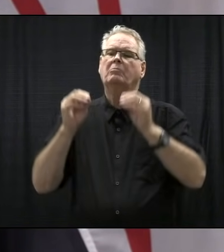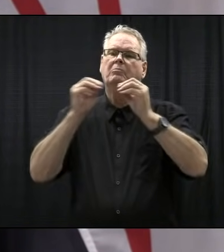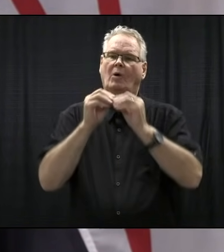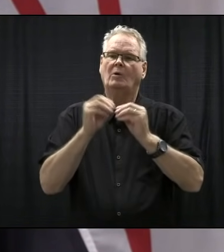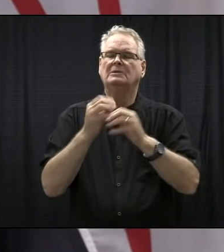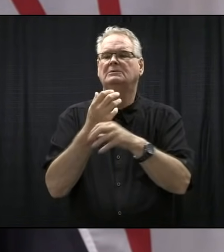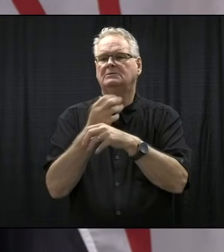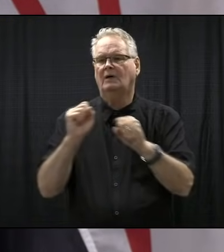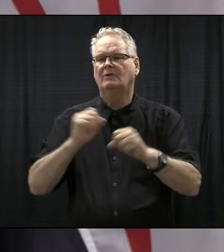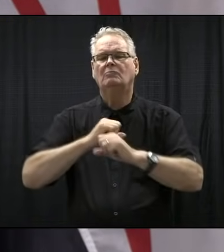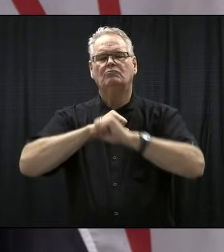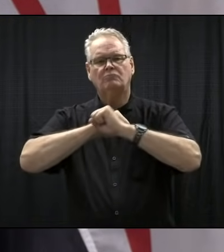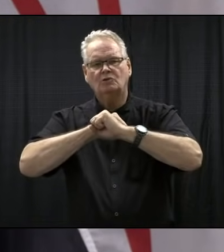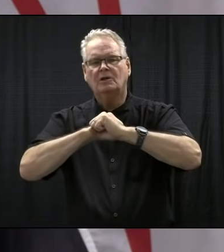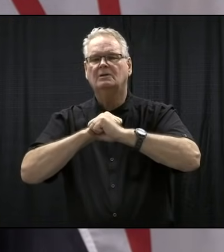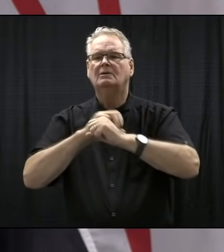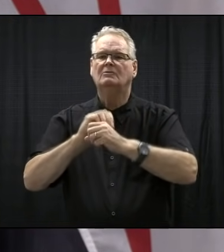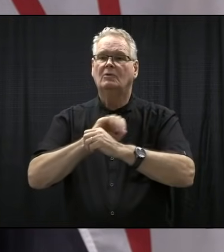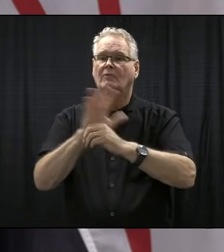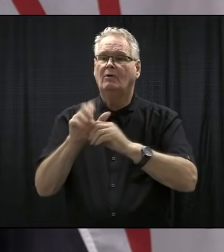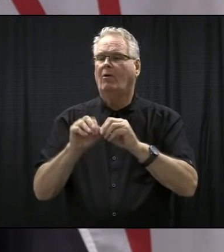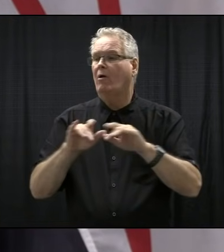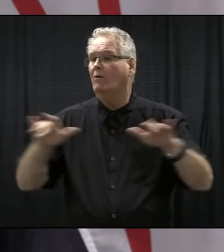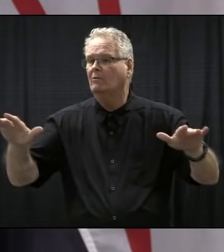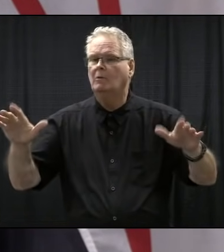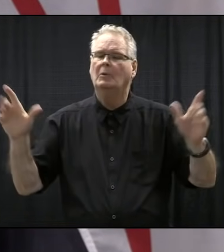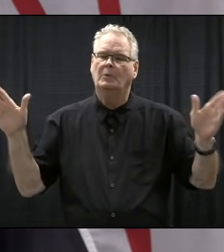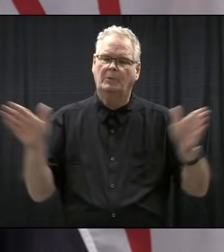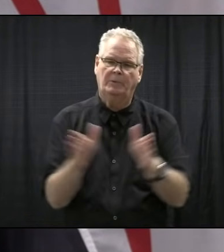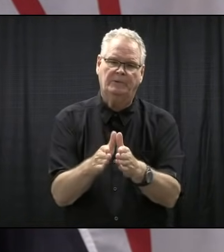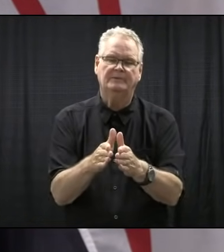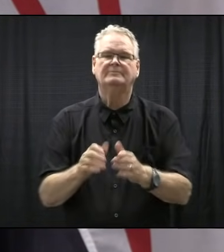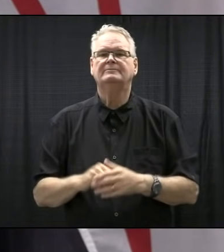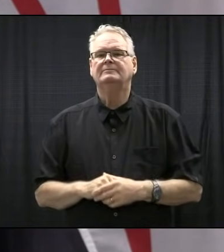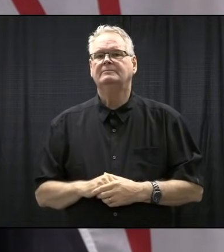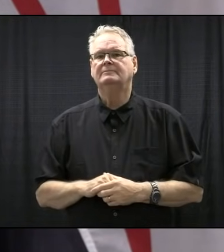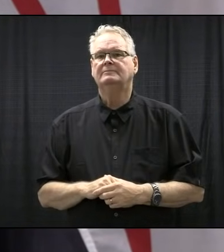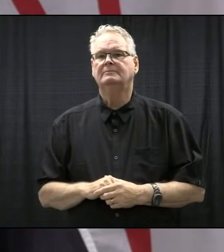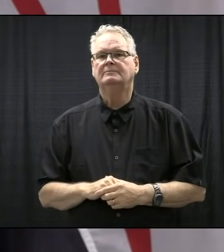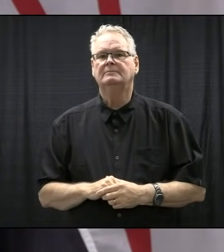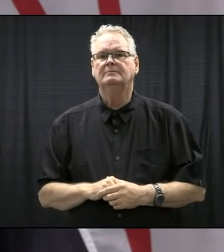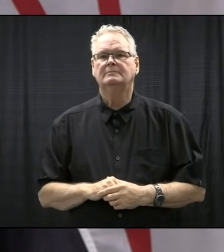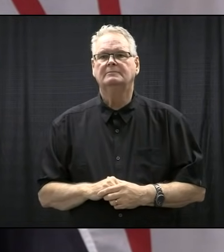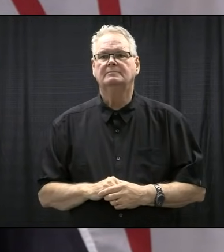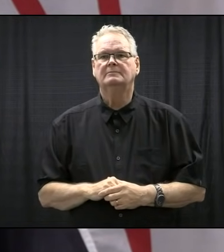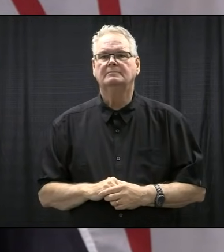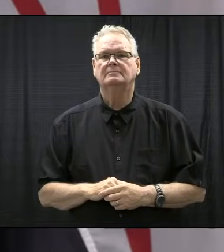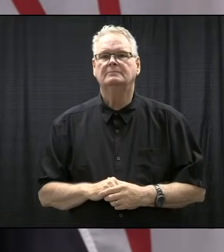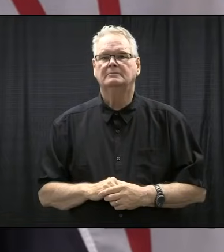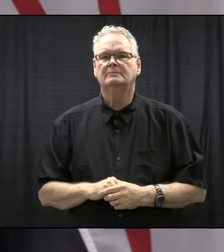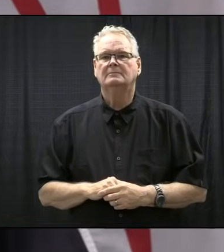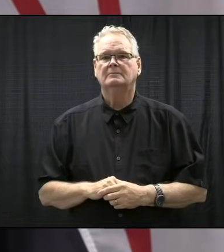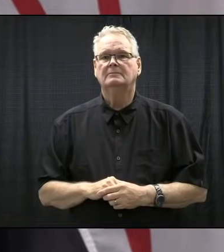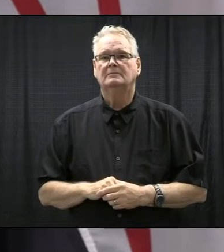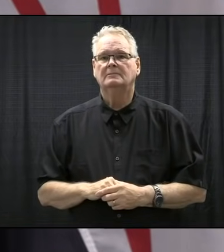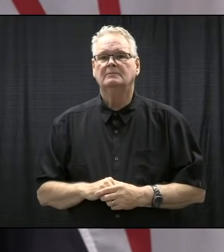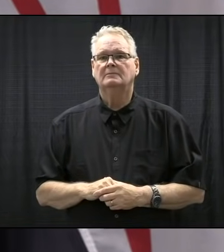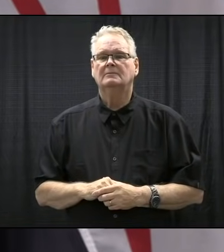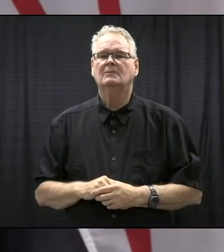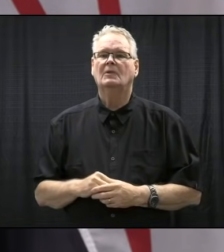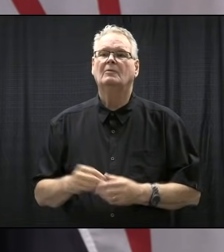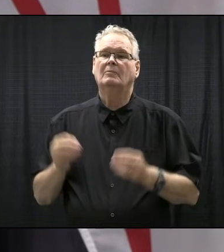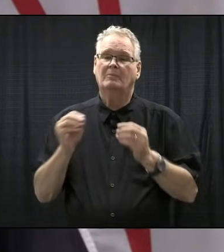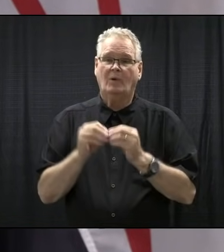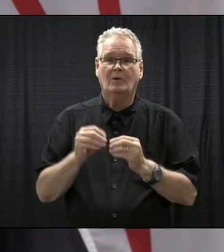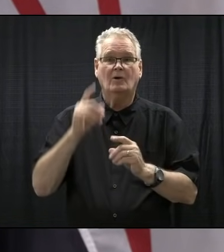activities. At the very top of the list of normal activities is ensuring students can return to school in September in a